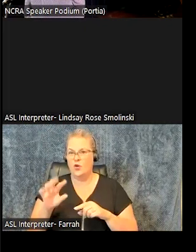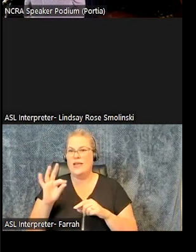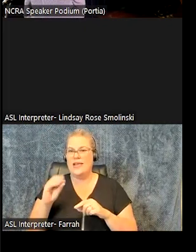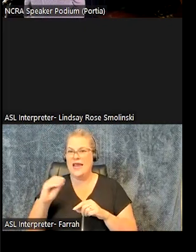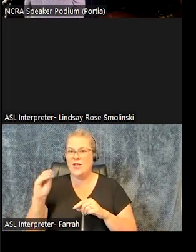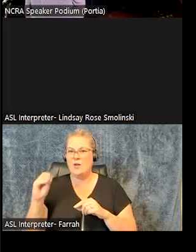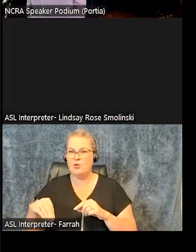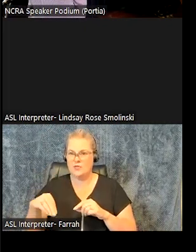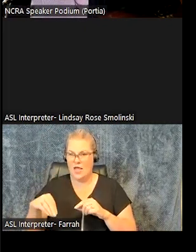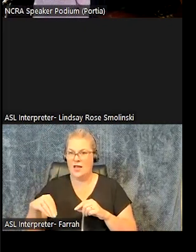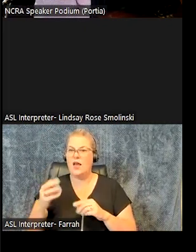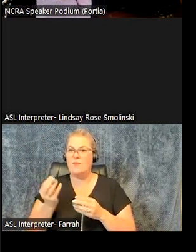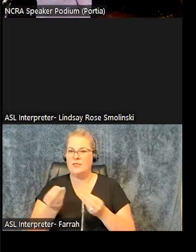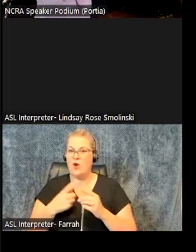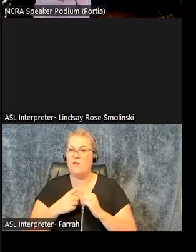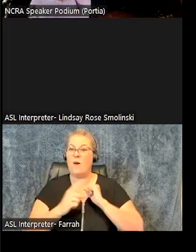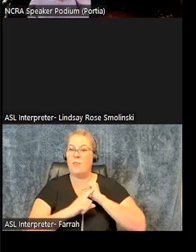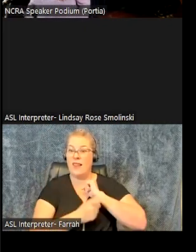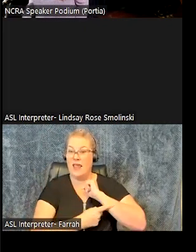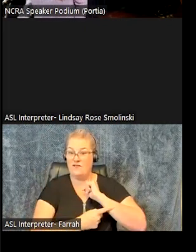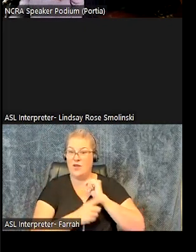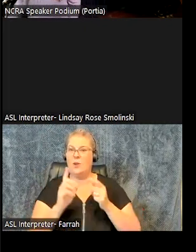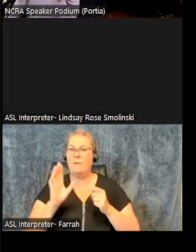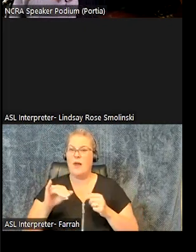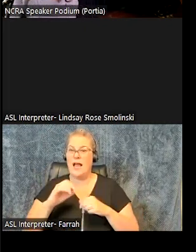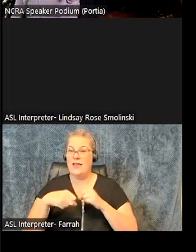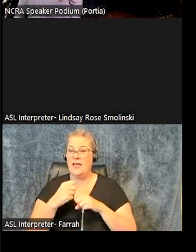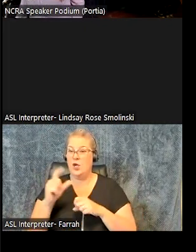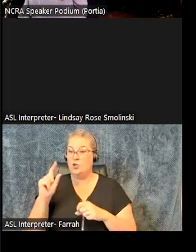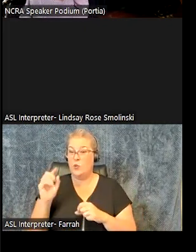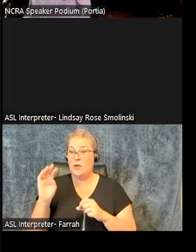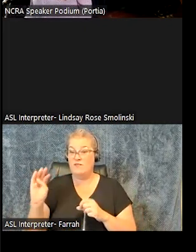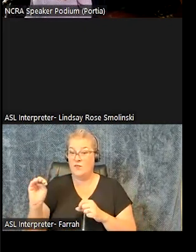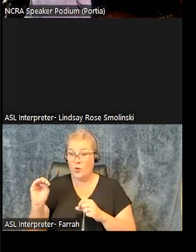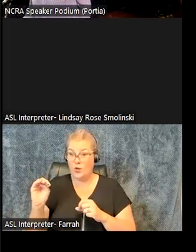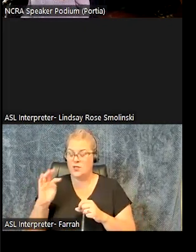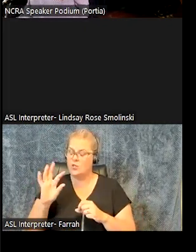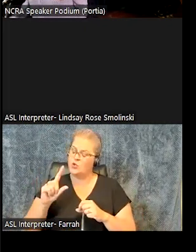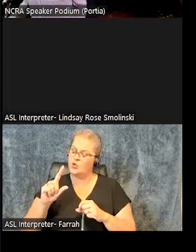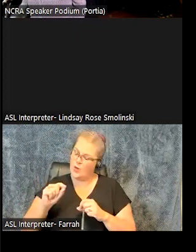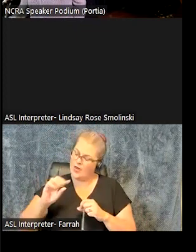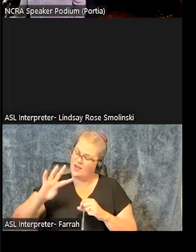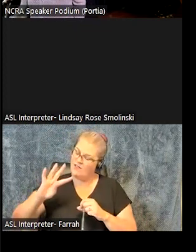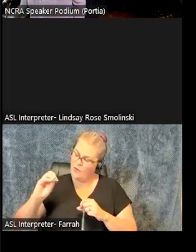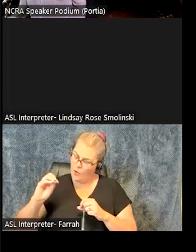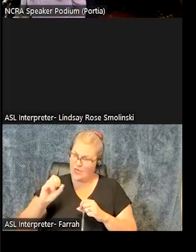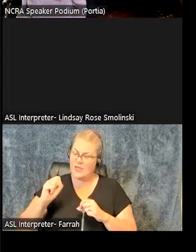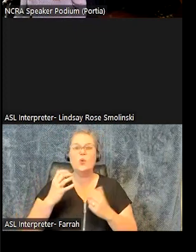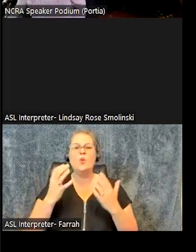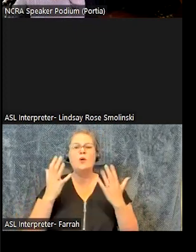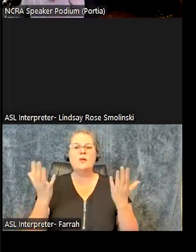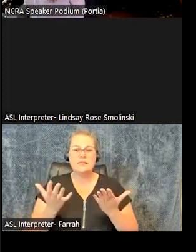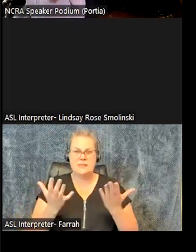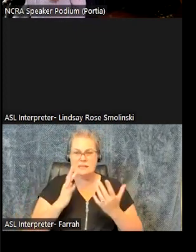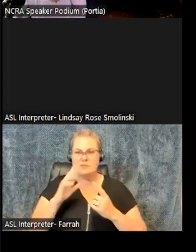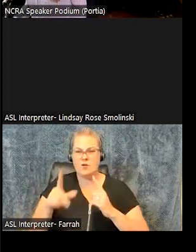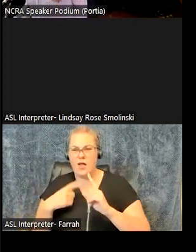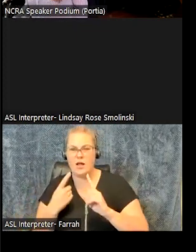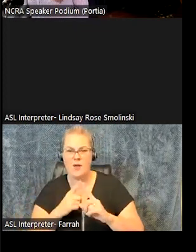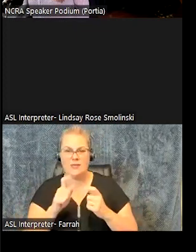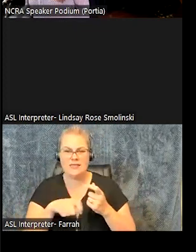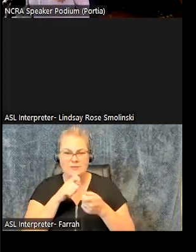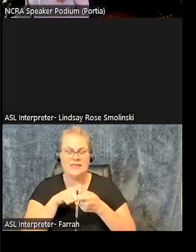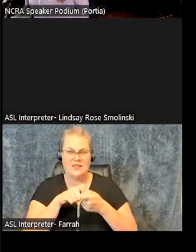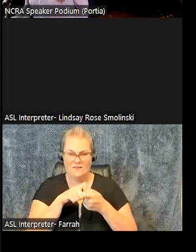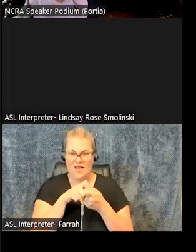the landfill by the year 2040. And I'm here today to talk about a specific program within one of our programs